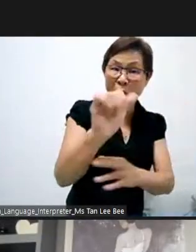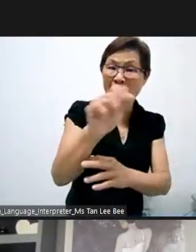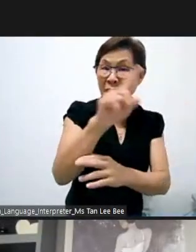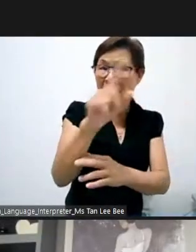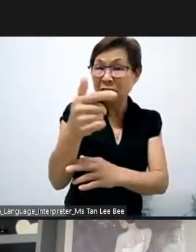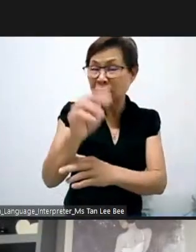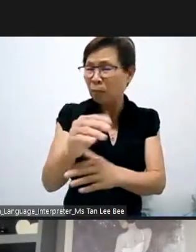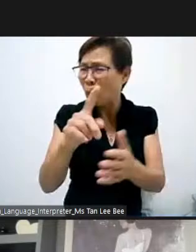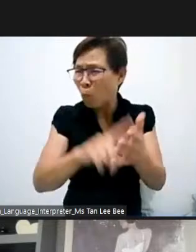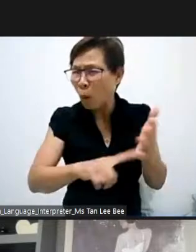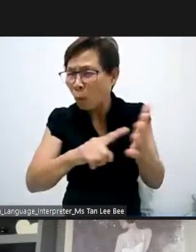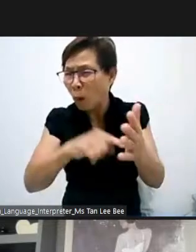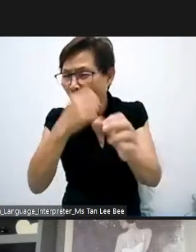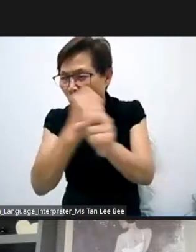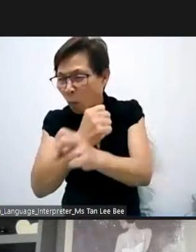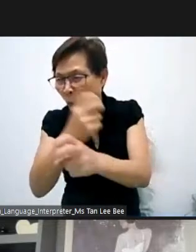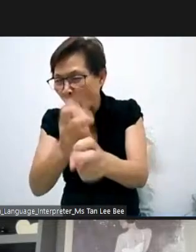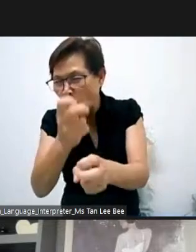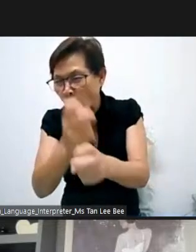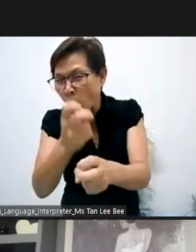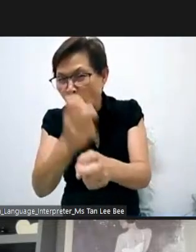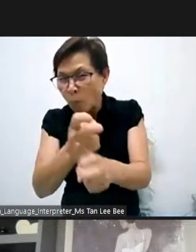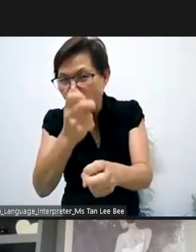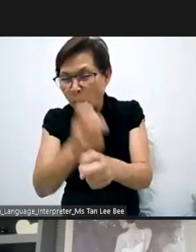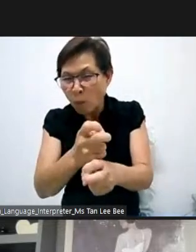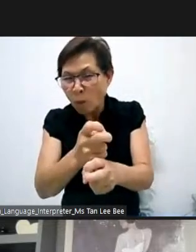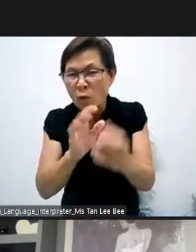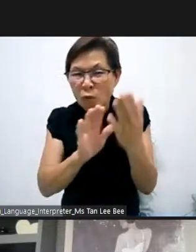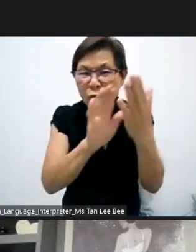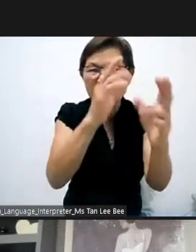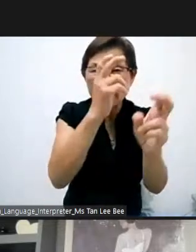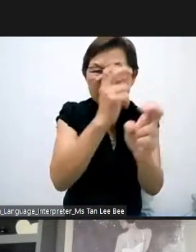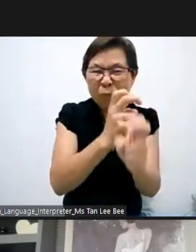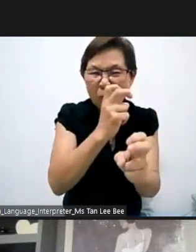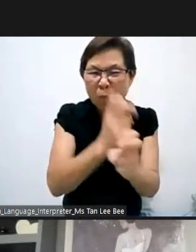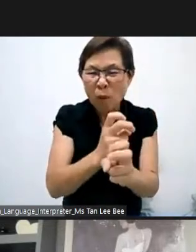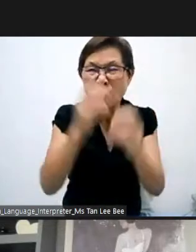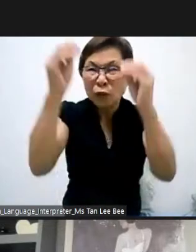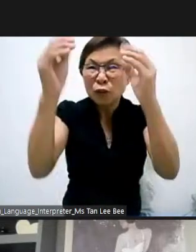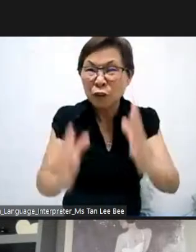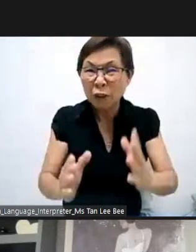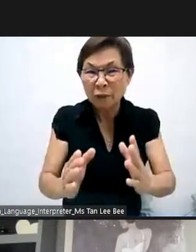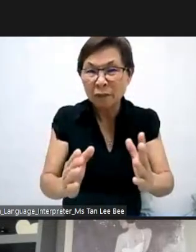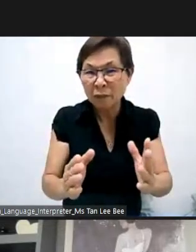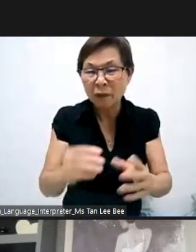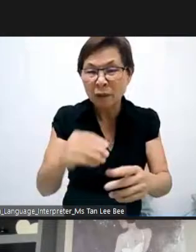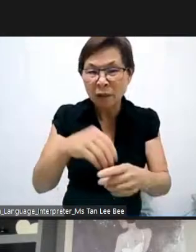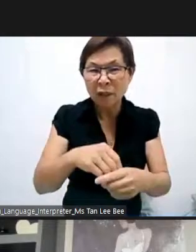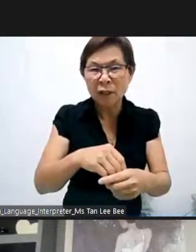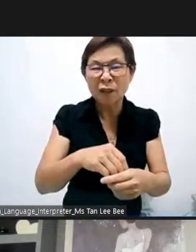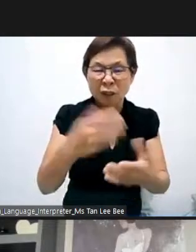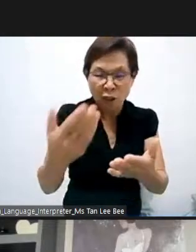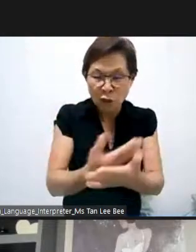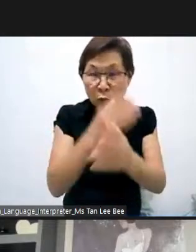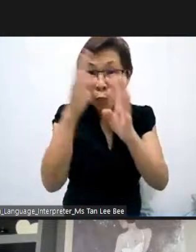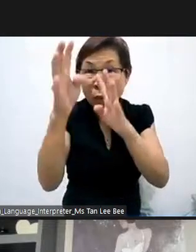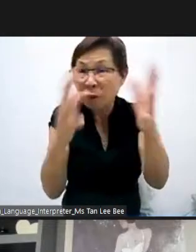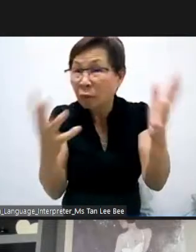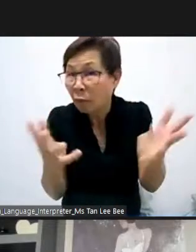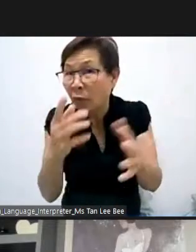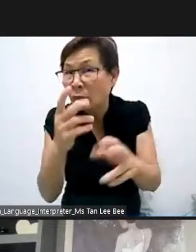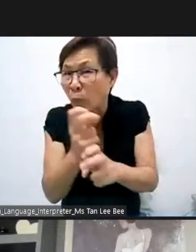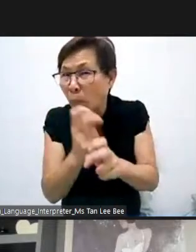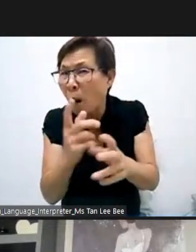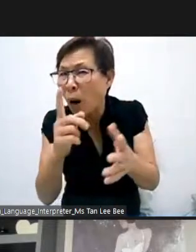the challenges, or do you think the challenges teachers face in innovation?